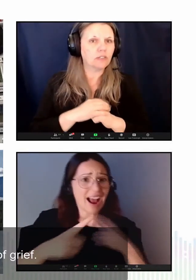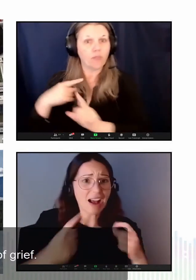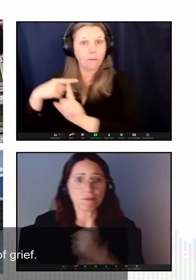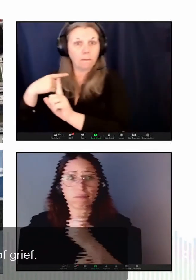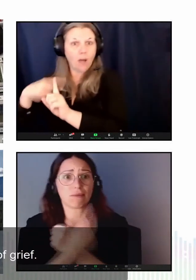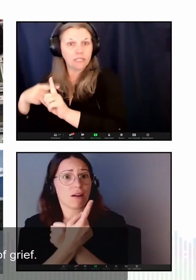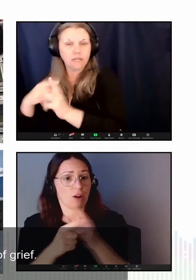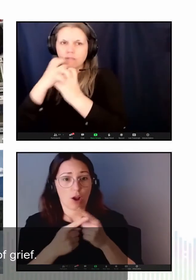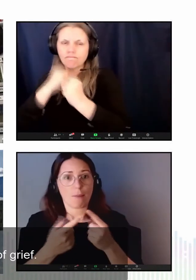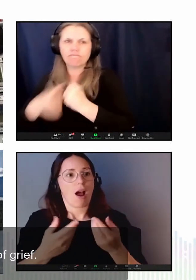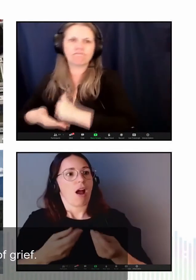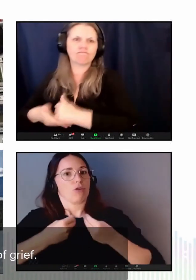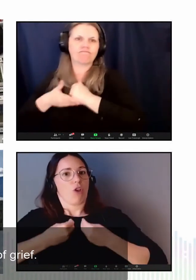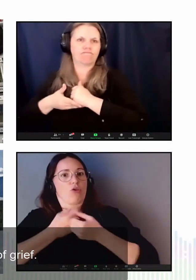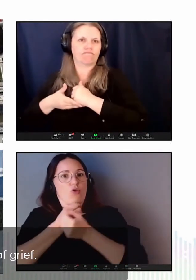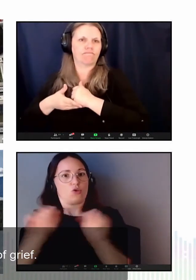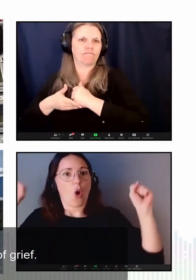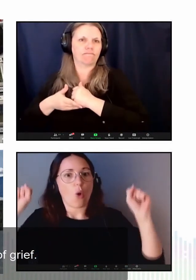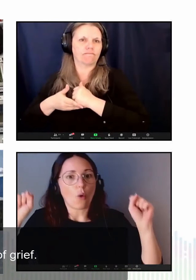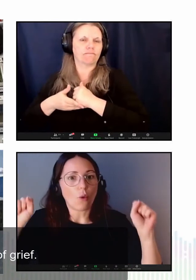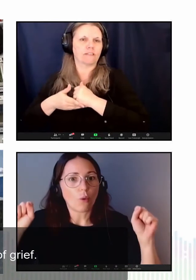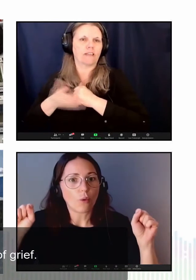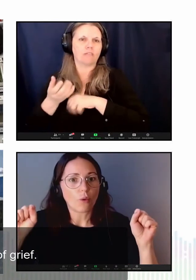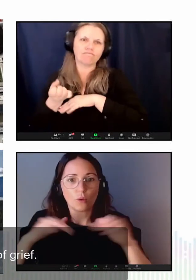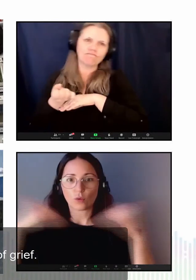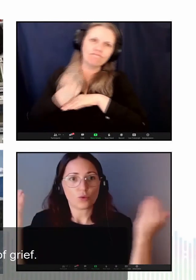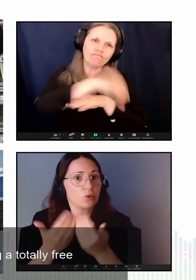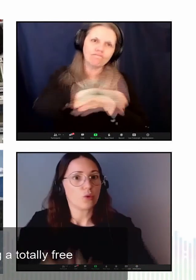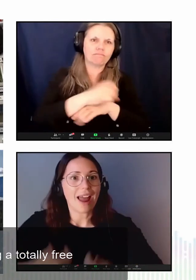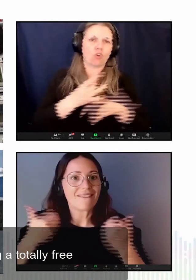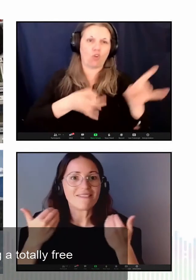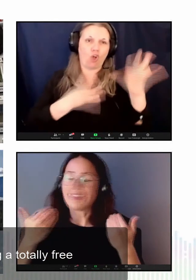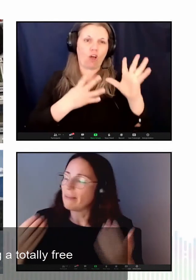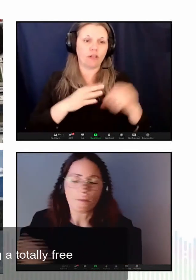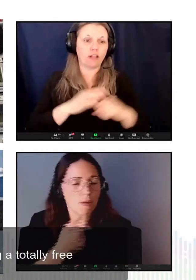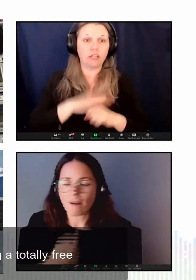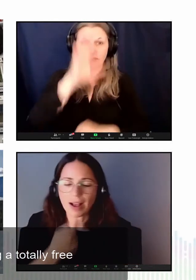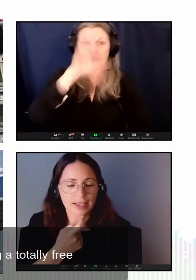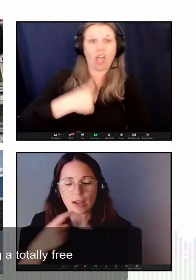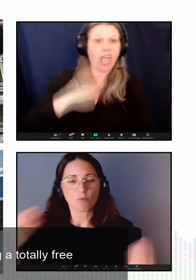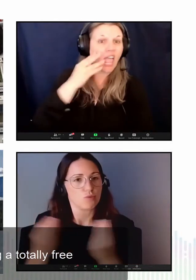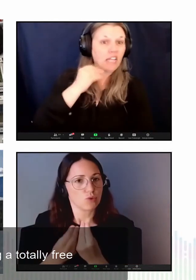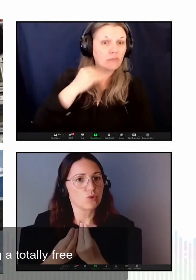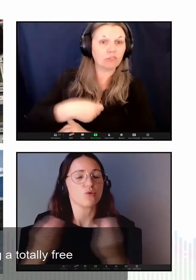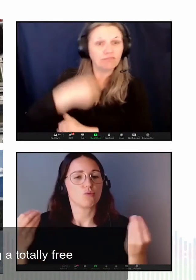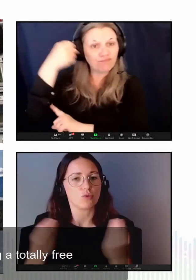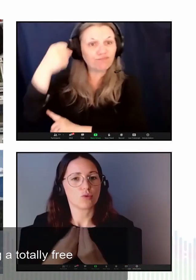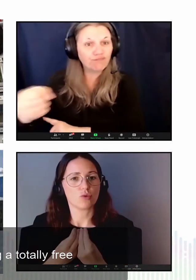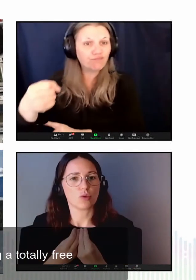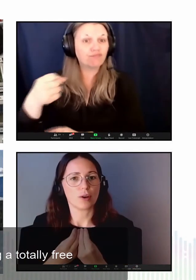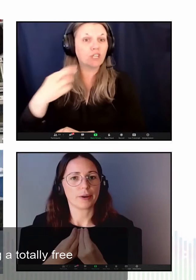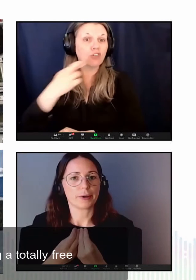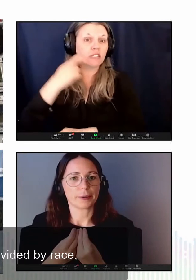of life is easy. There's a lot of tragedy, a lot of grief. I went to residential school, and from being